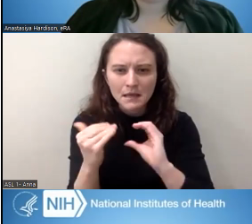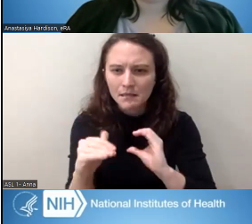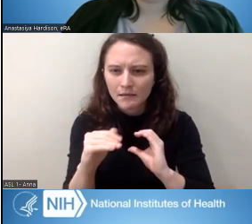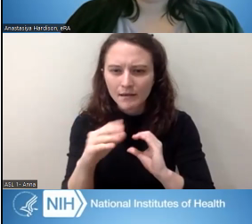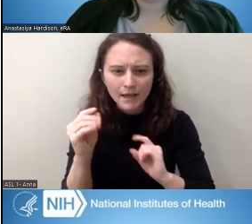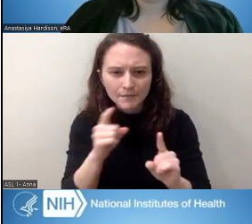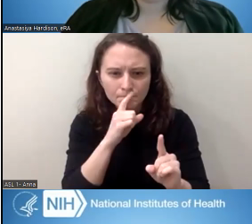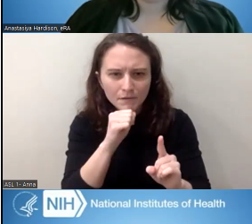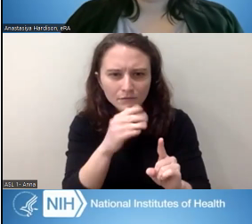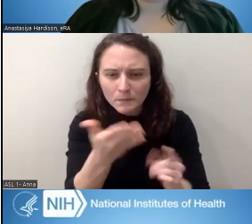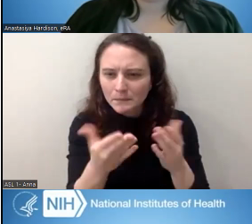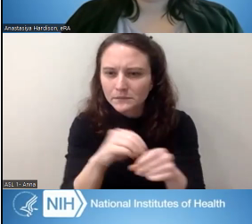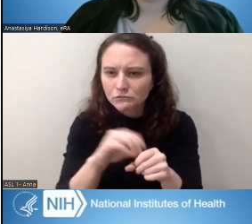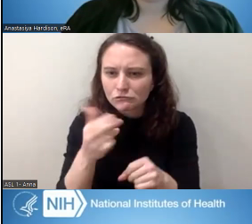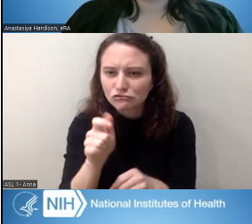introduce to you